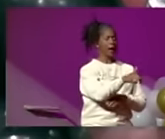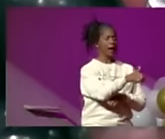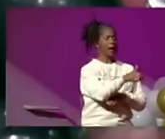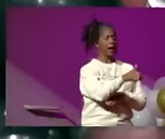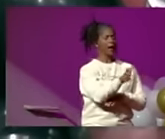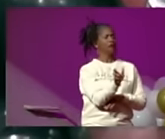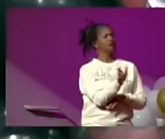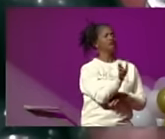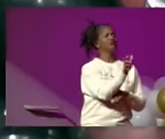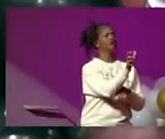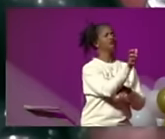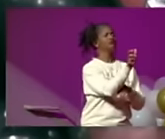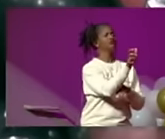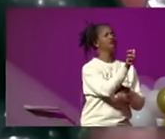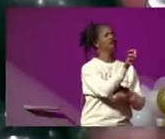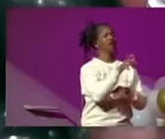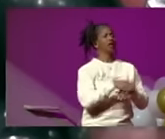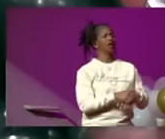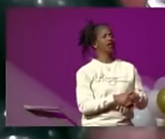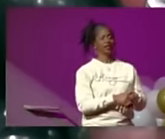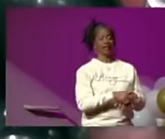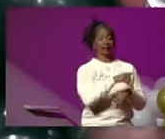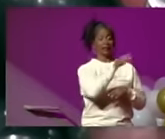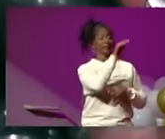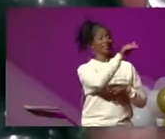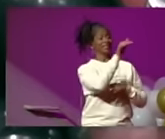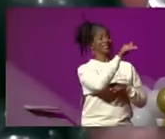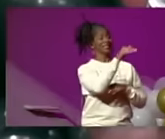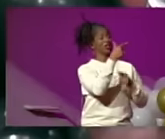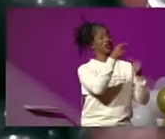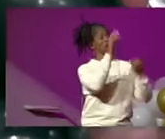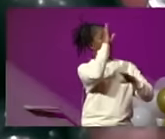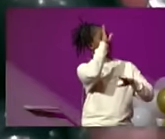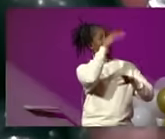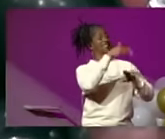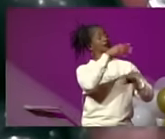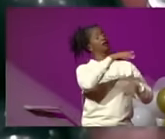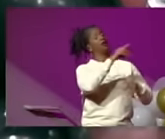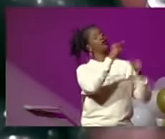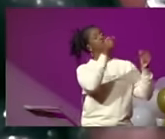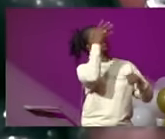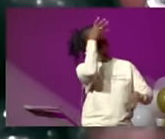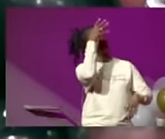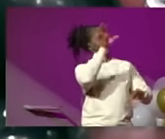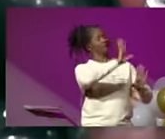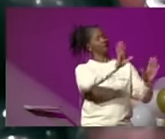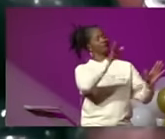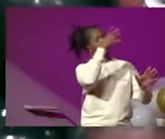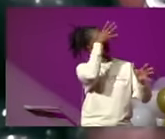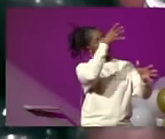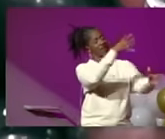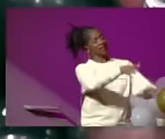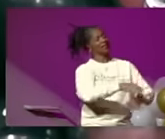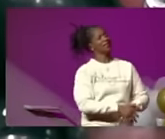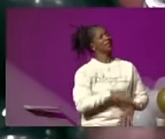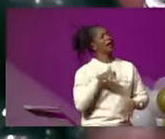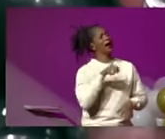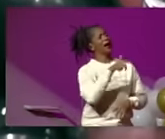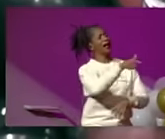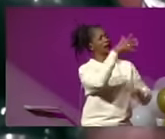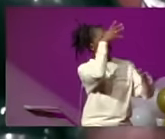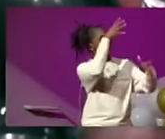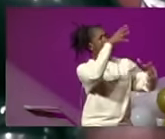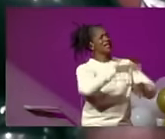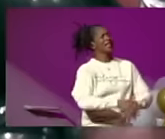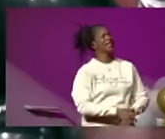she runs and says, "Granddaddy," to Chris. And she runs into Chris's arms and says,